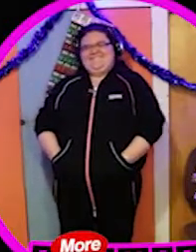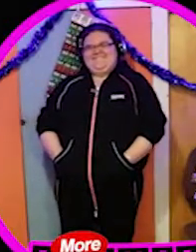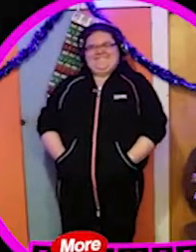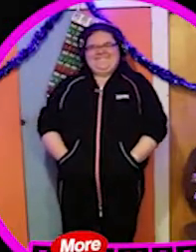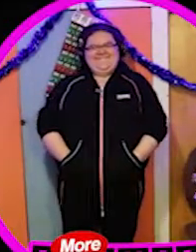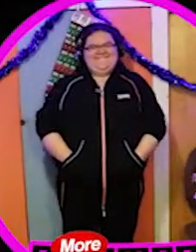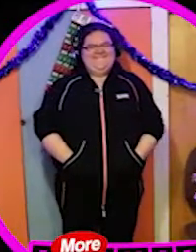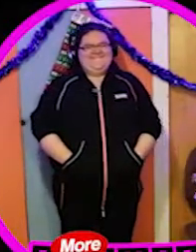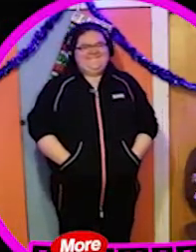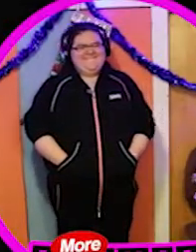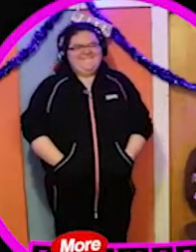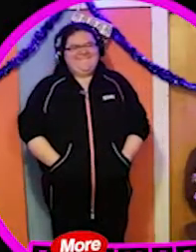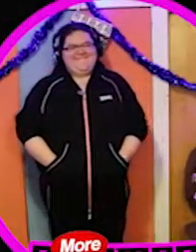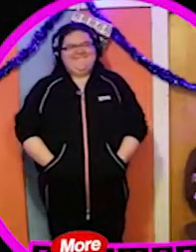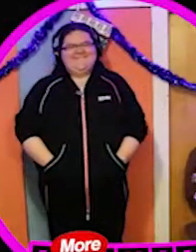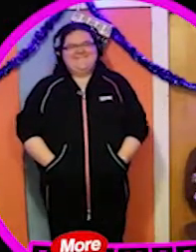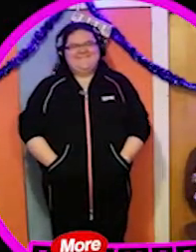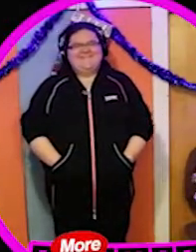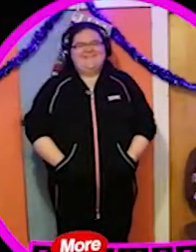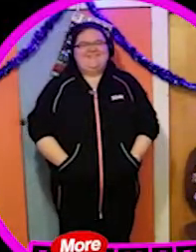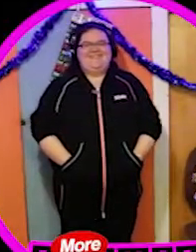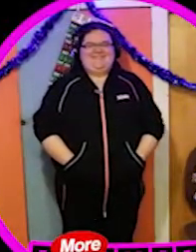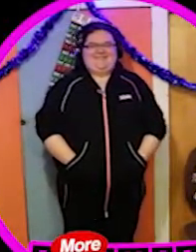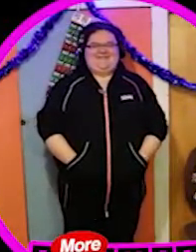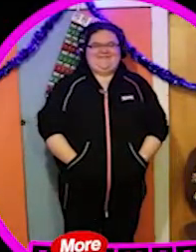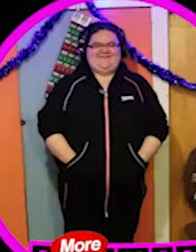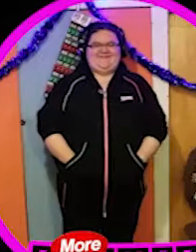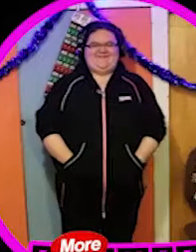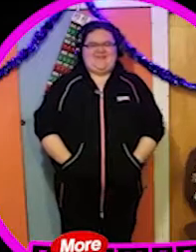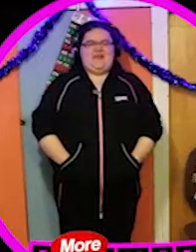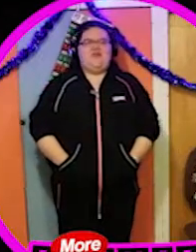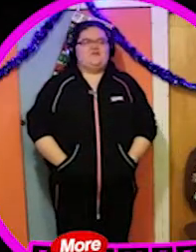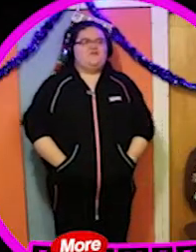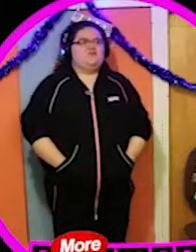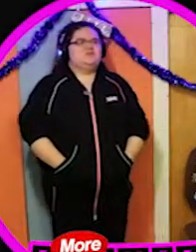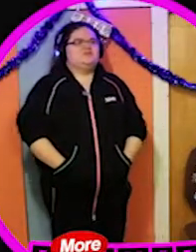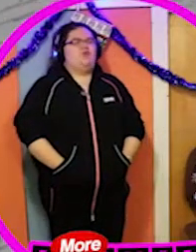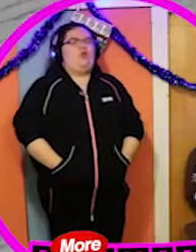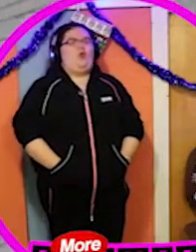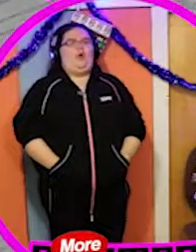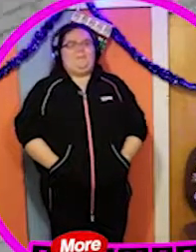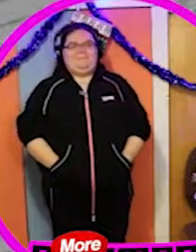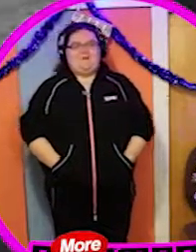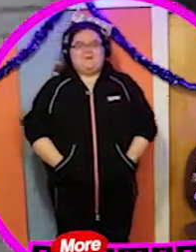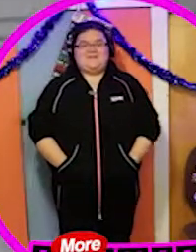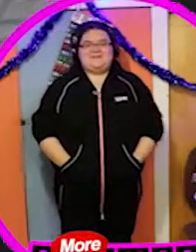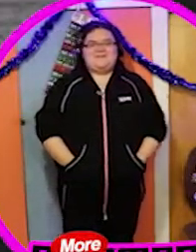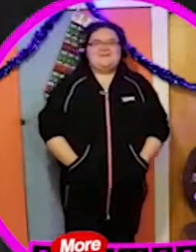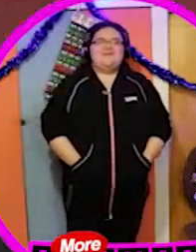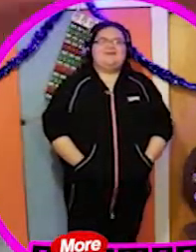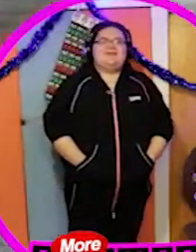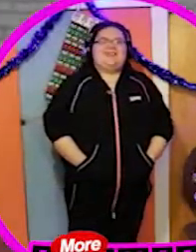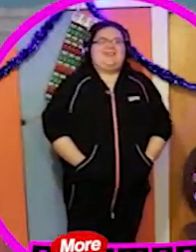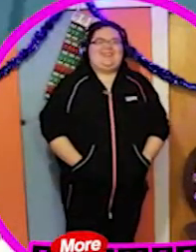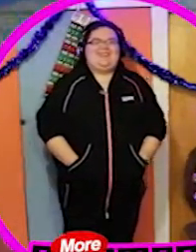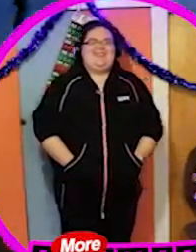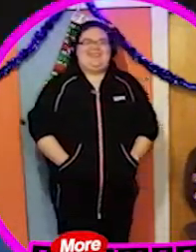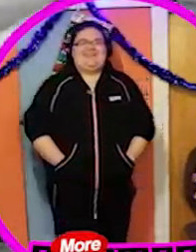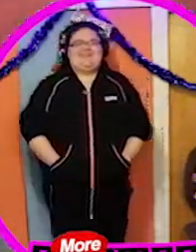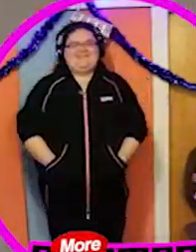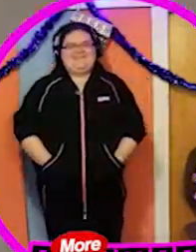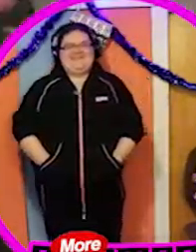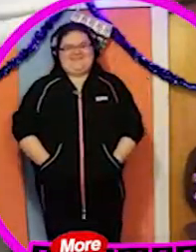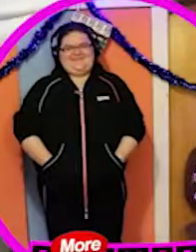I'm gonna die. I've been shot. Can everyone stop getting shot? Can everyone stop getting everyone shot? Everyone! I survived! Nice. Oh my god. Only one person